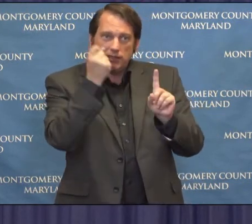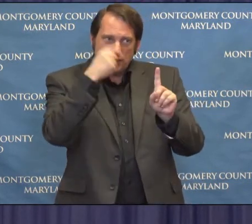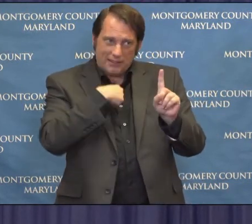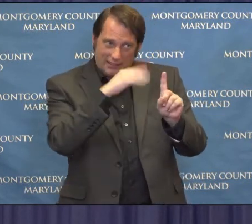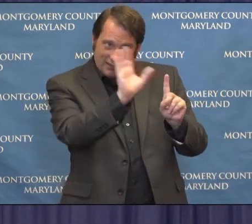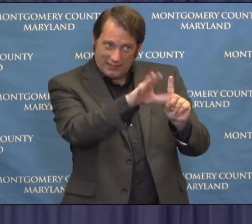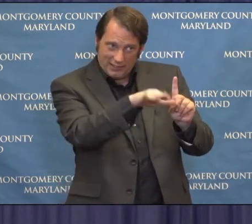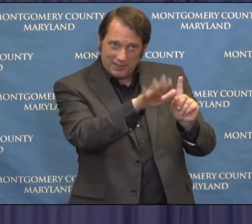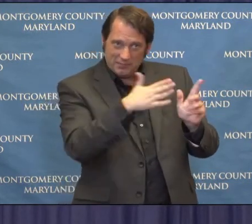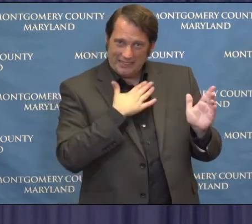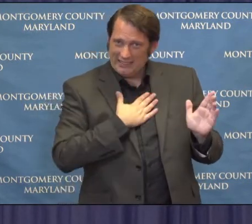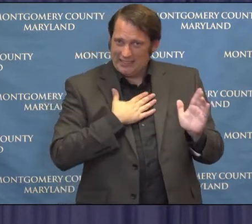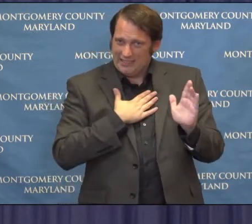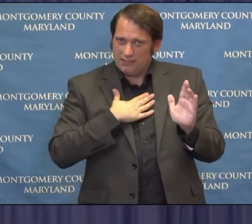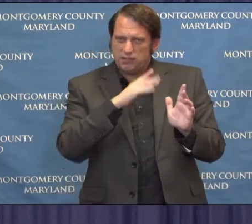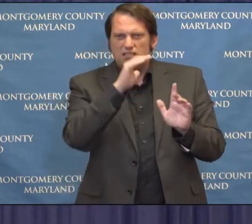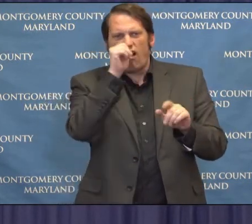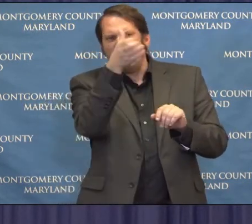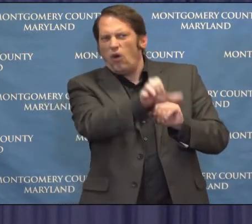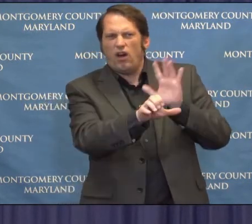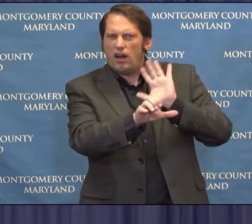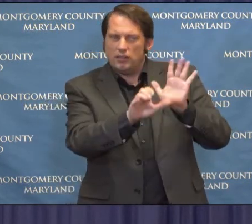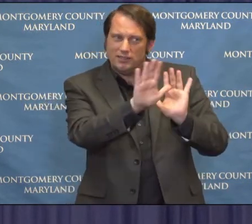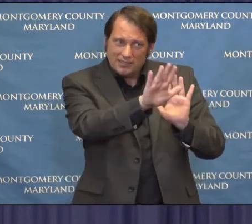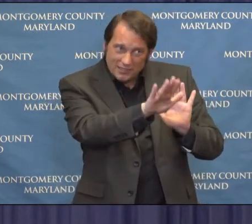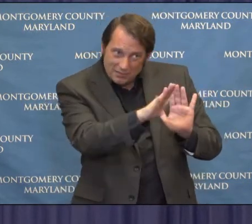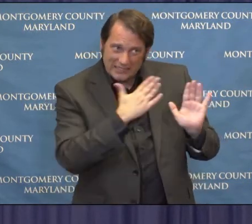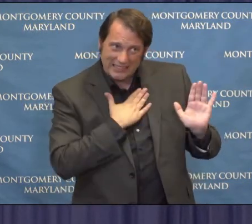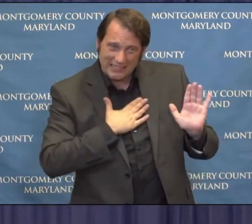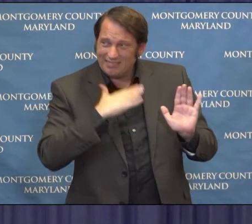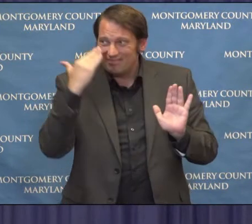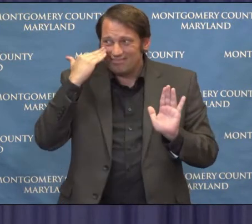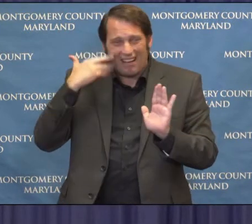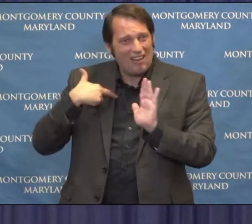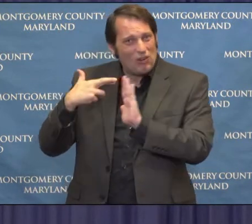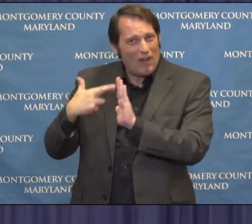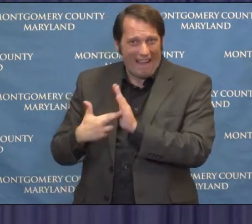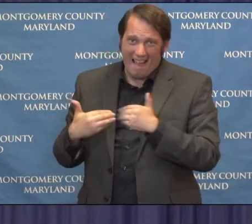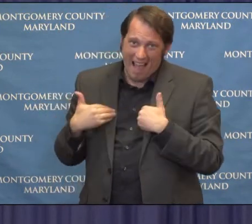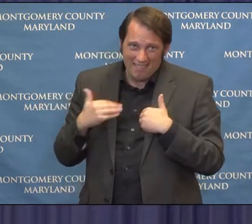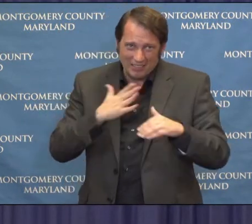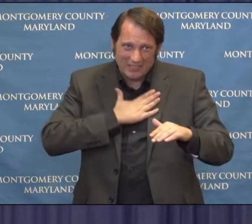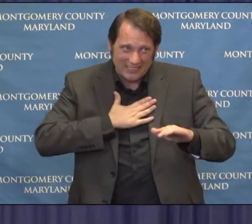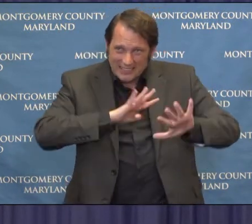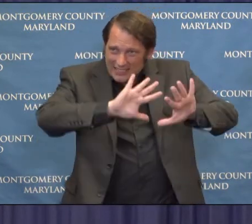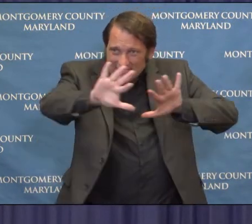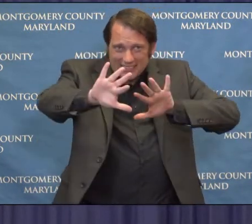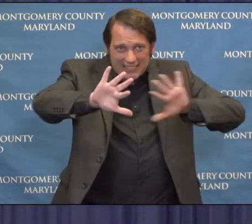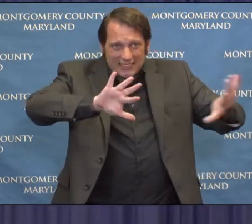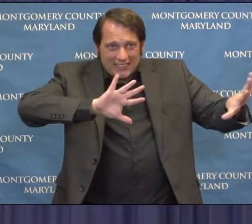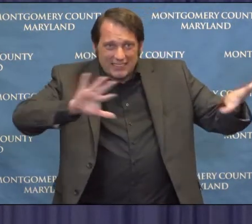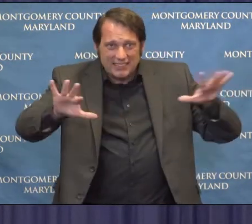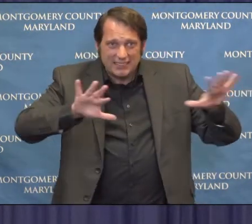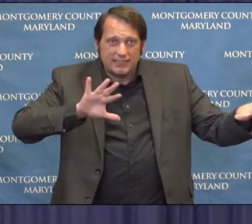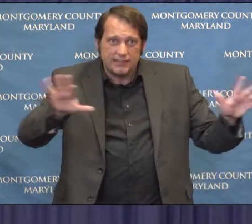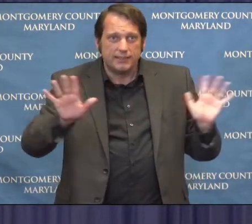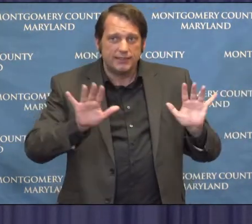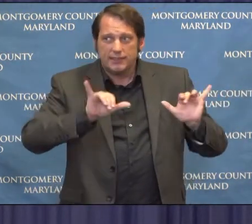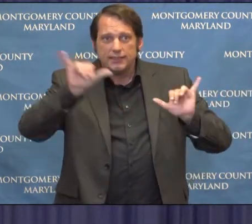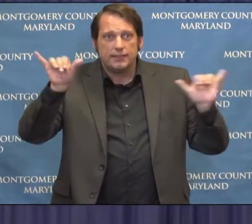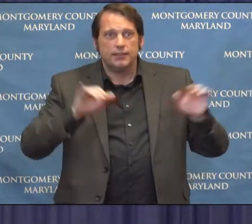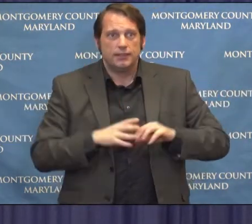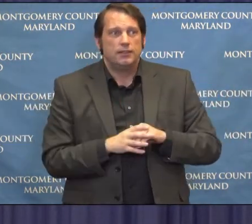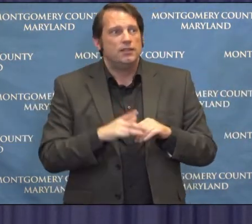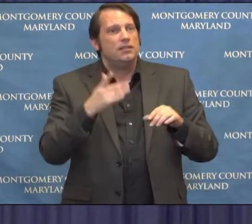by the order. Because again, we're looking at trying to make sure that people understand why the order is in